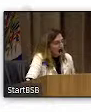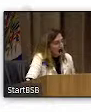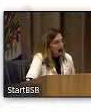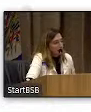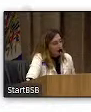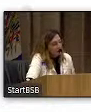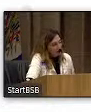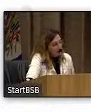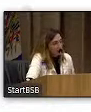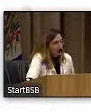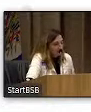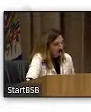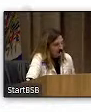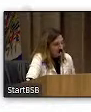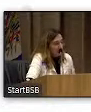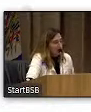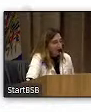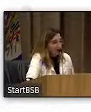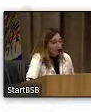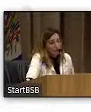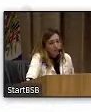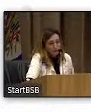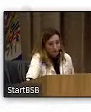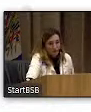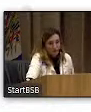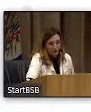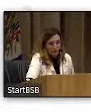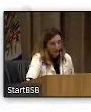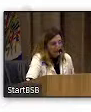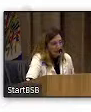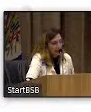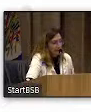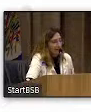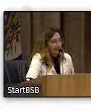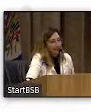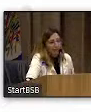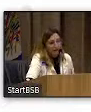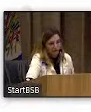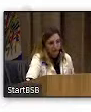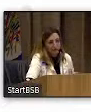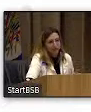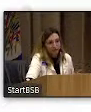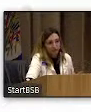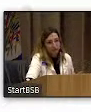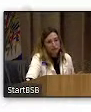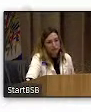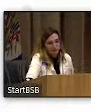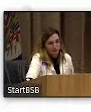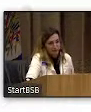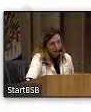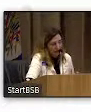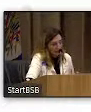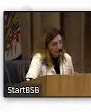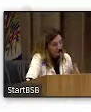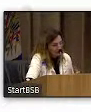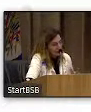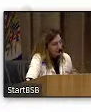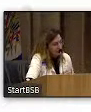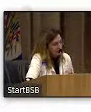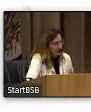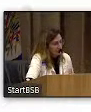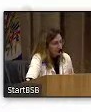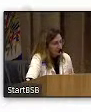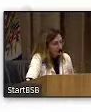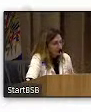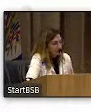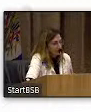pediatrics and neonatal beds. So we have also 5 rooms for radiotherapy, and these